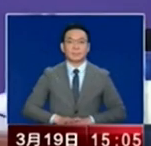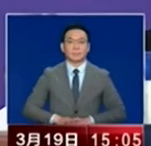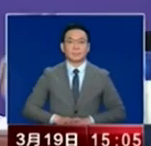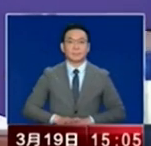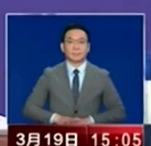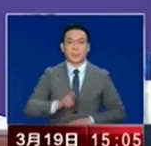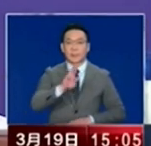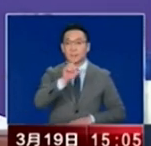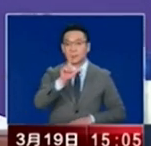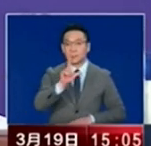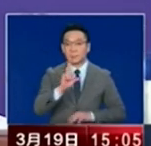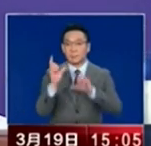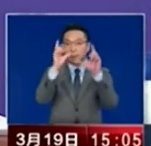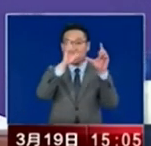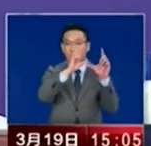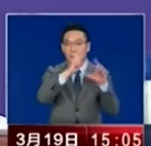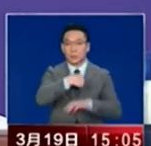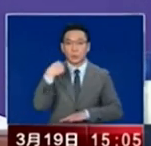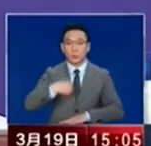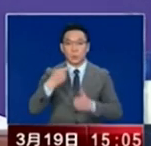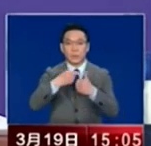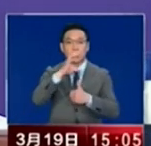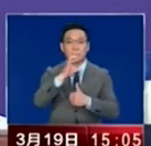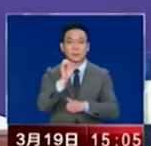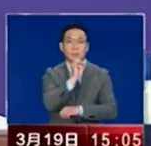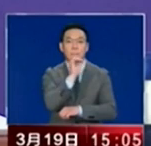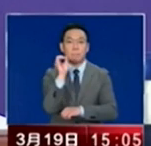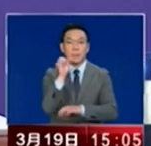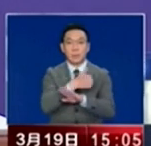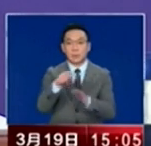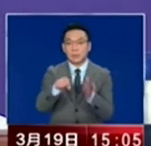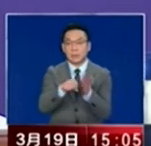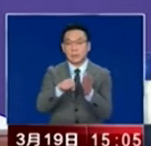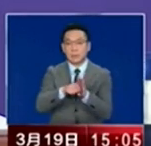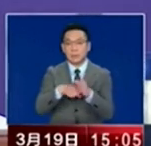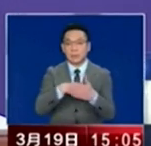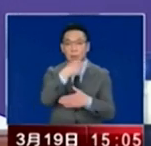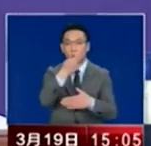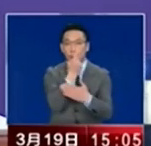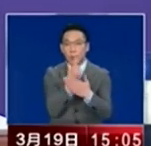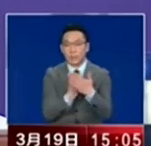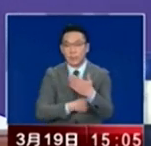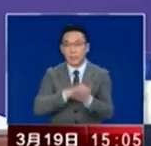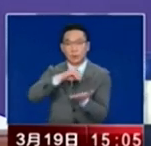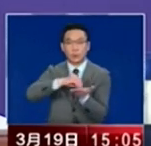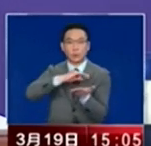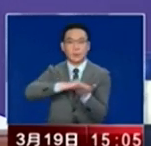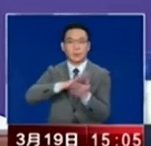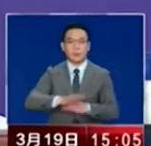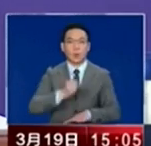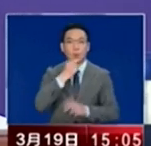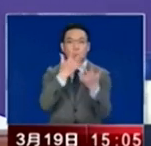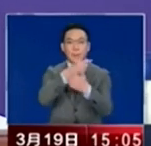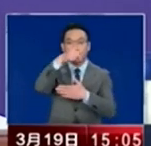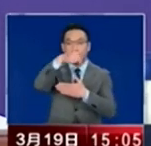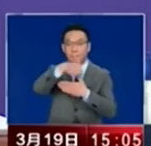rights, the West have been very much advocating this issue, but at the same time, it seems to me that in many